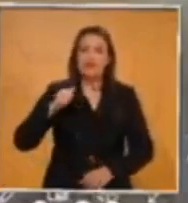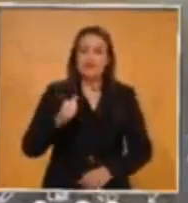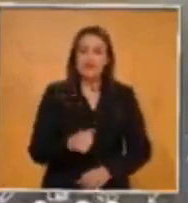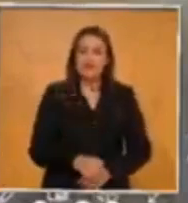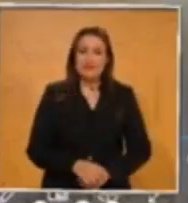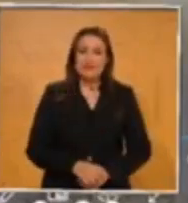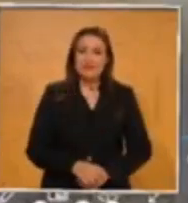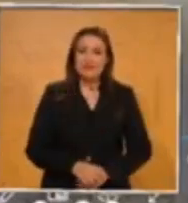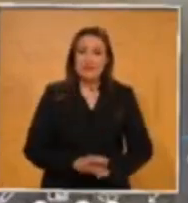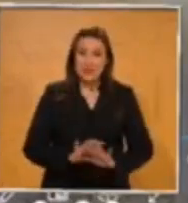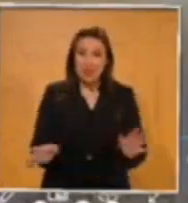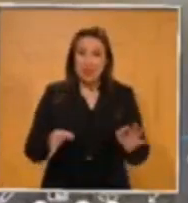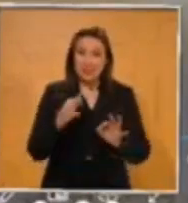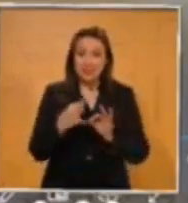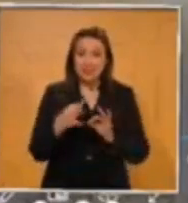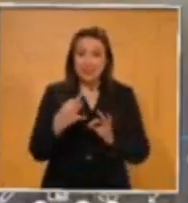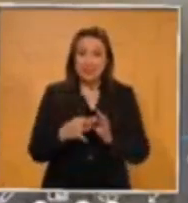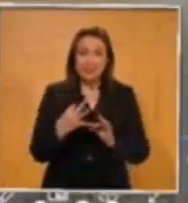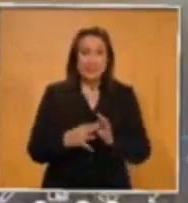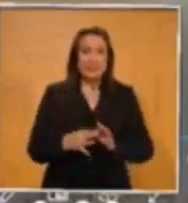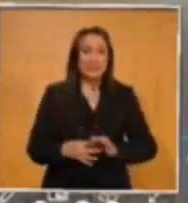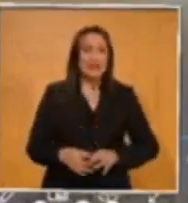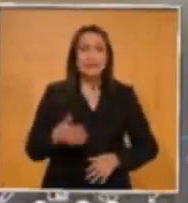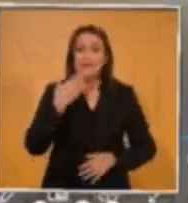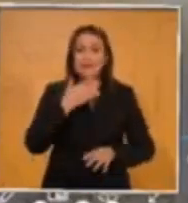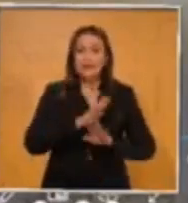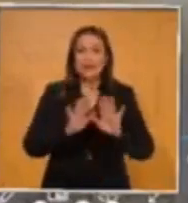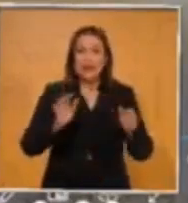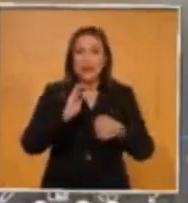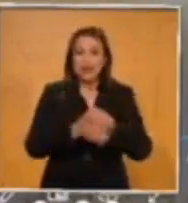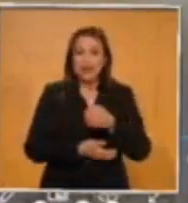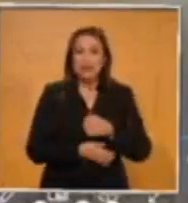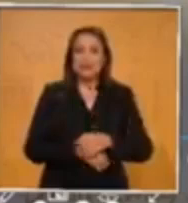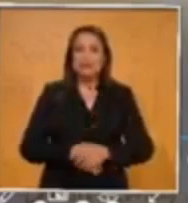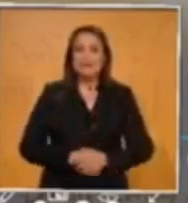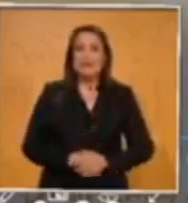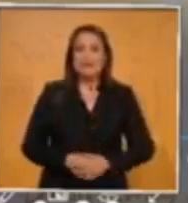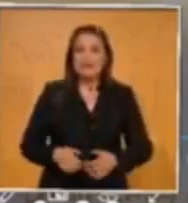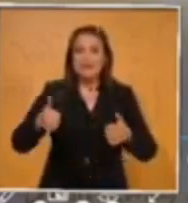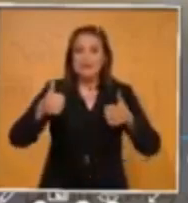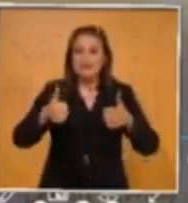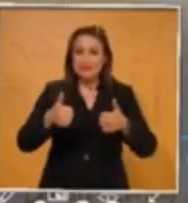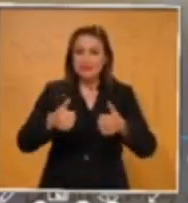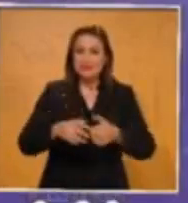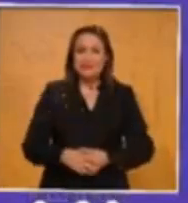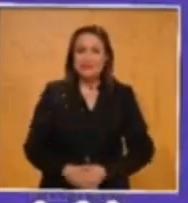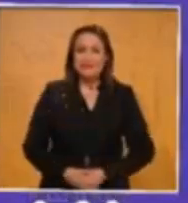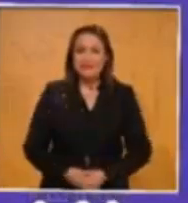We already finished this.